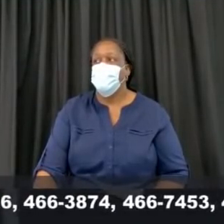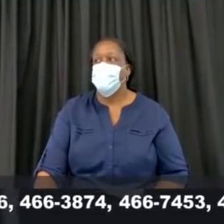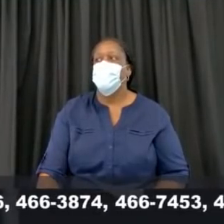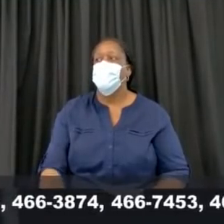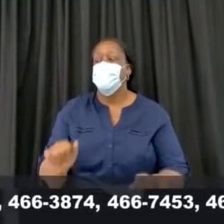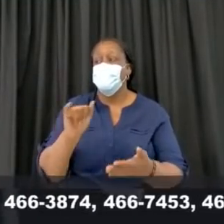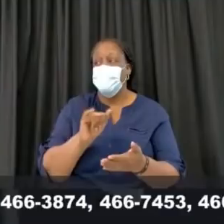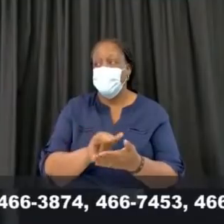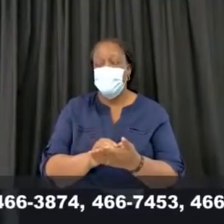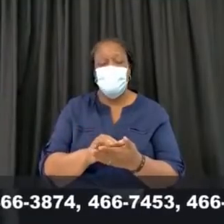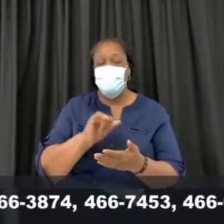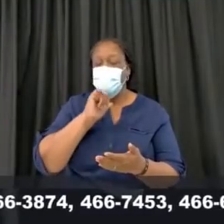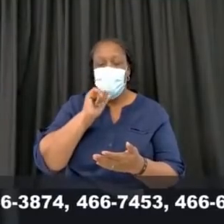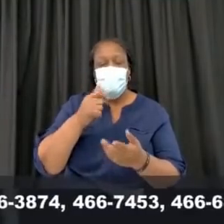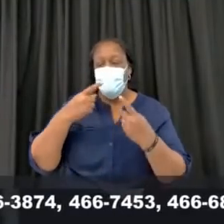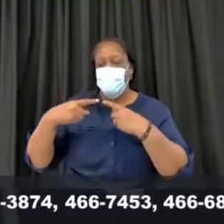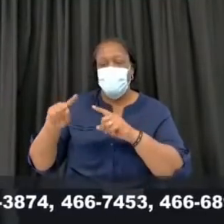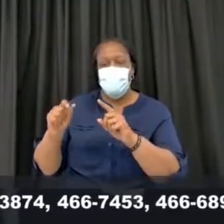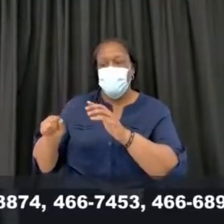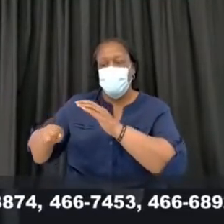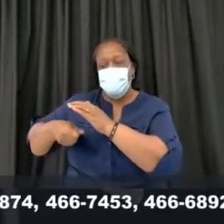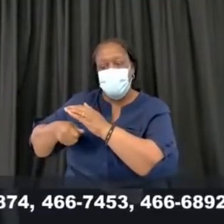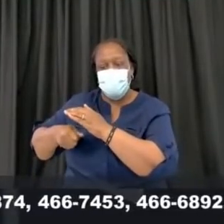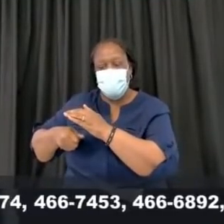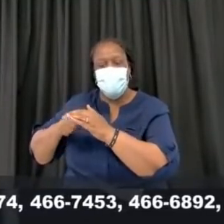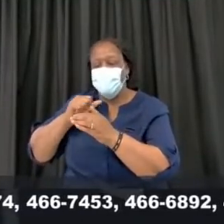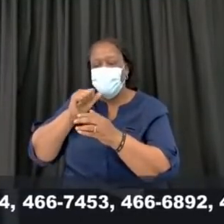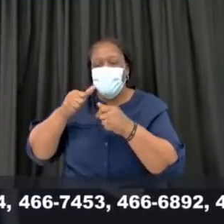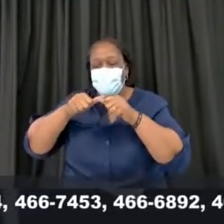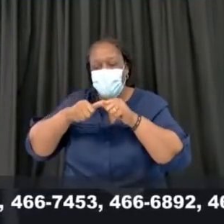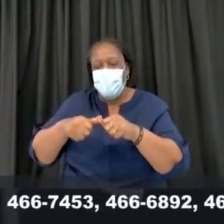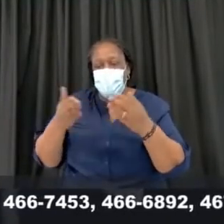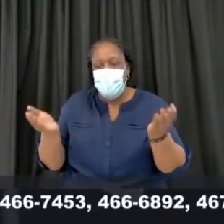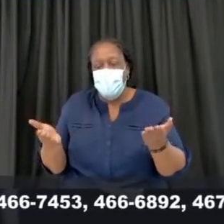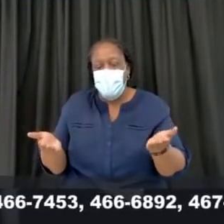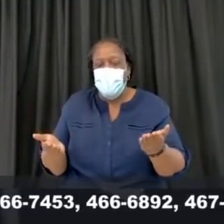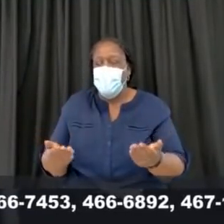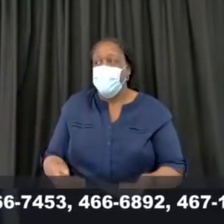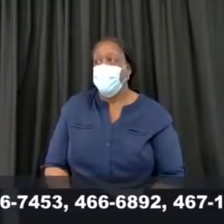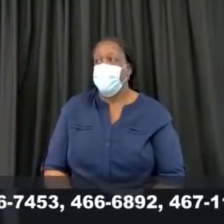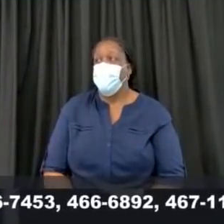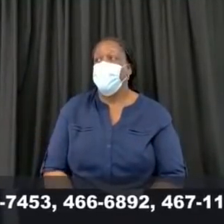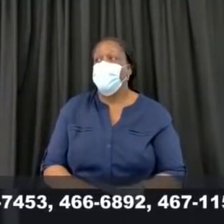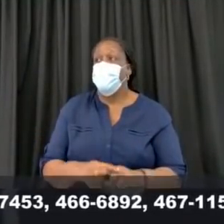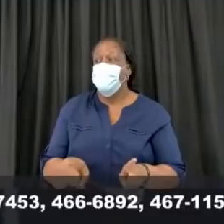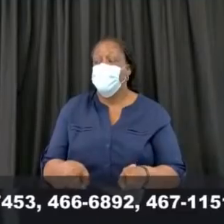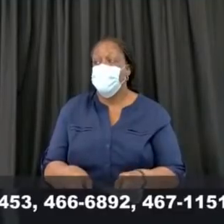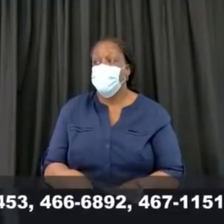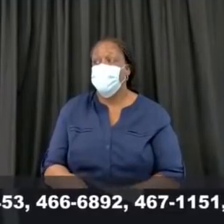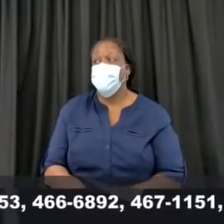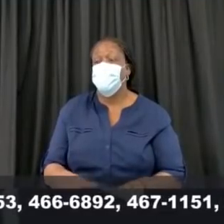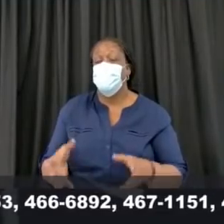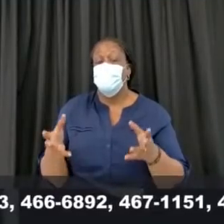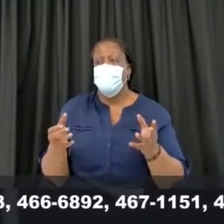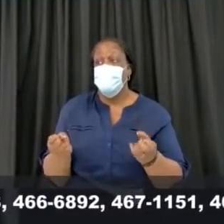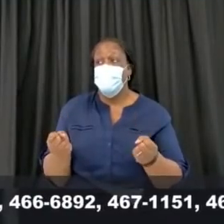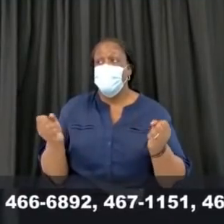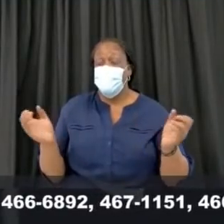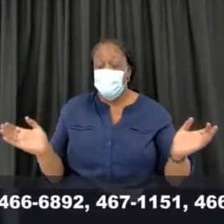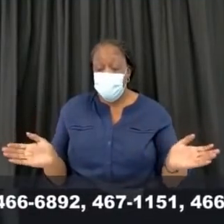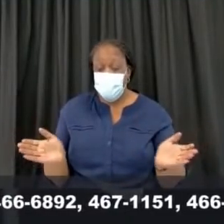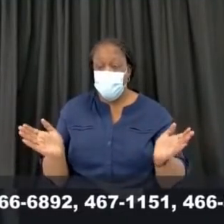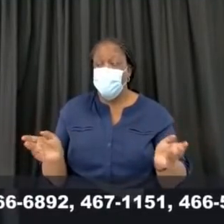these individuals will not be in a quarantine because they're not staying in St. Kitts and Nevis overnight. However, I want to encourage persons who